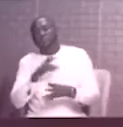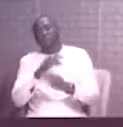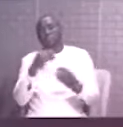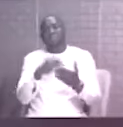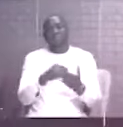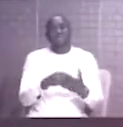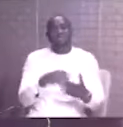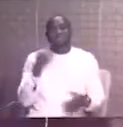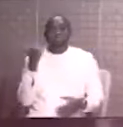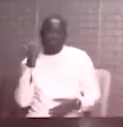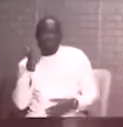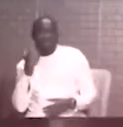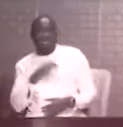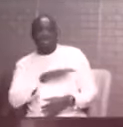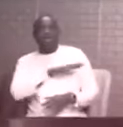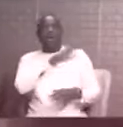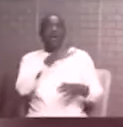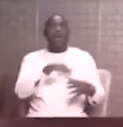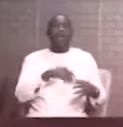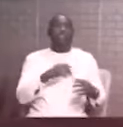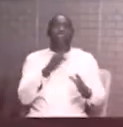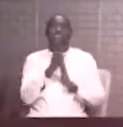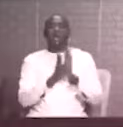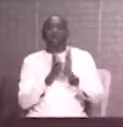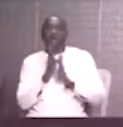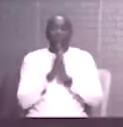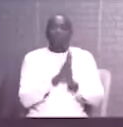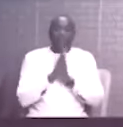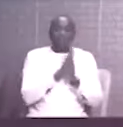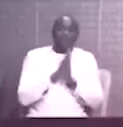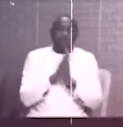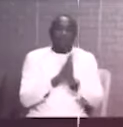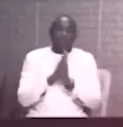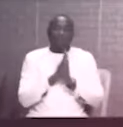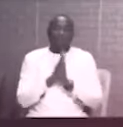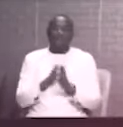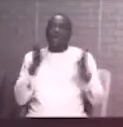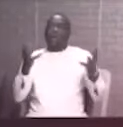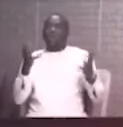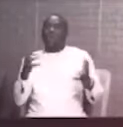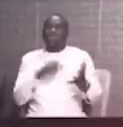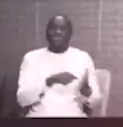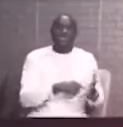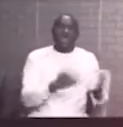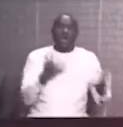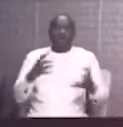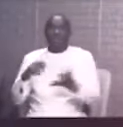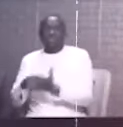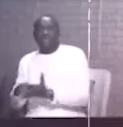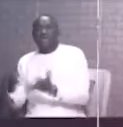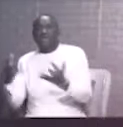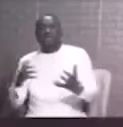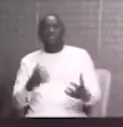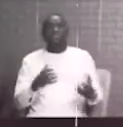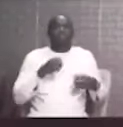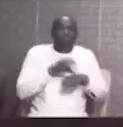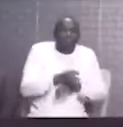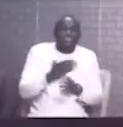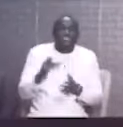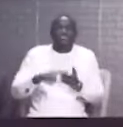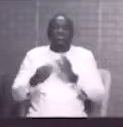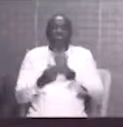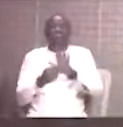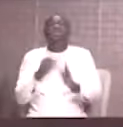your entire 6 hours prayer is full of a determination to force things to manifest, God is saying things